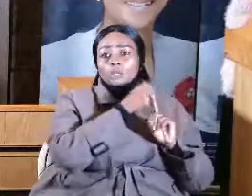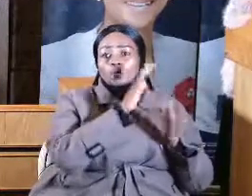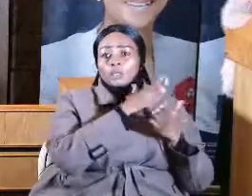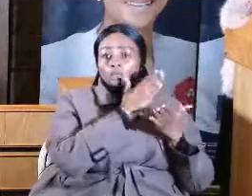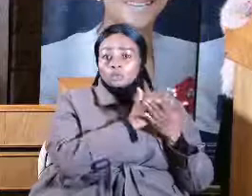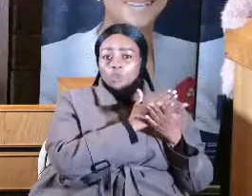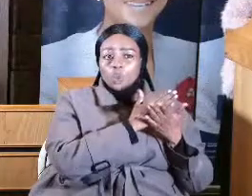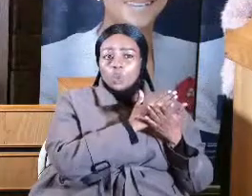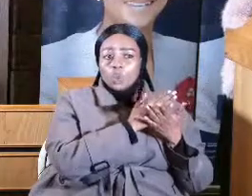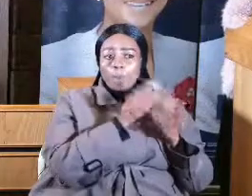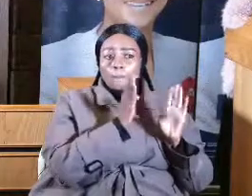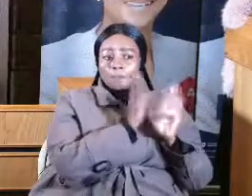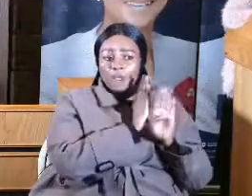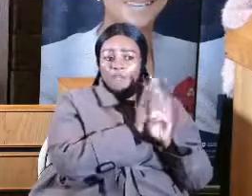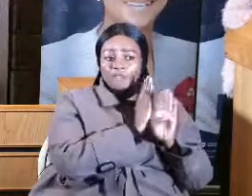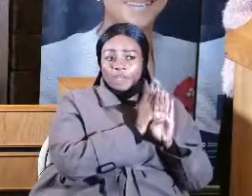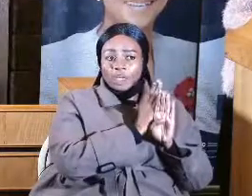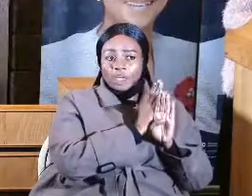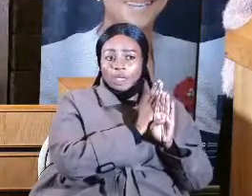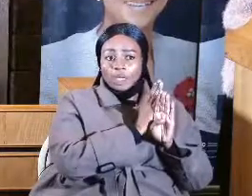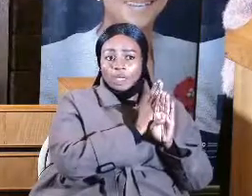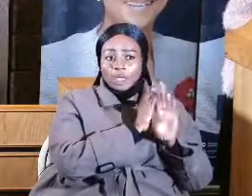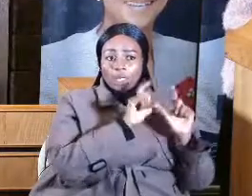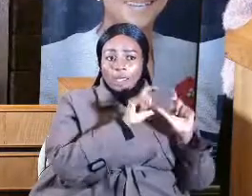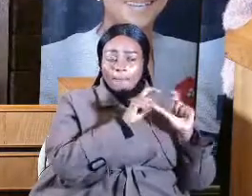that the private sector, support